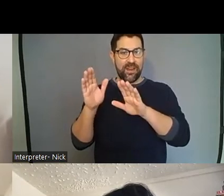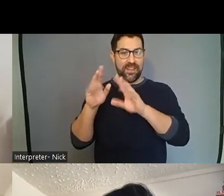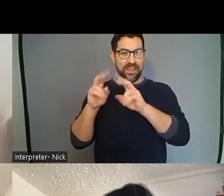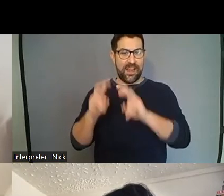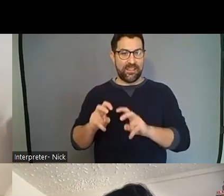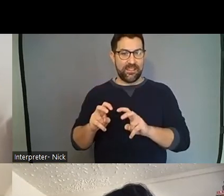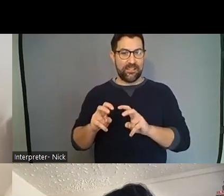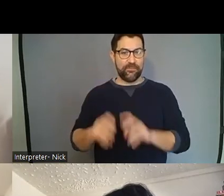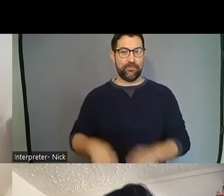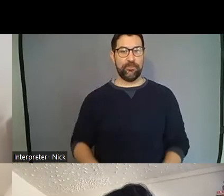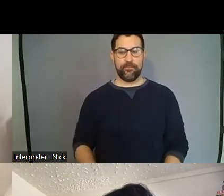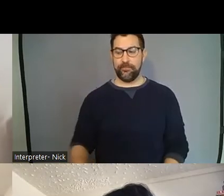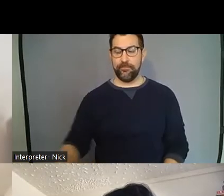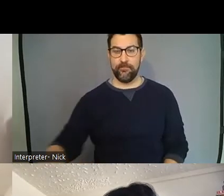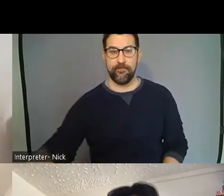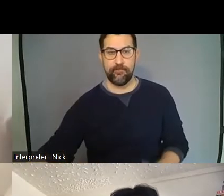have?